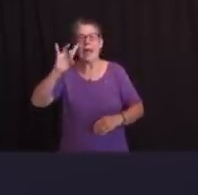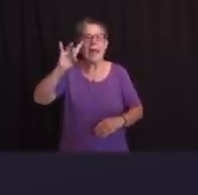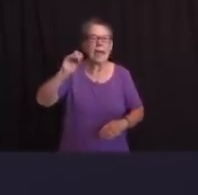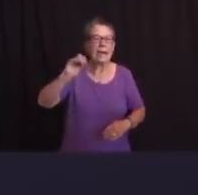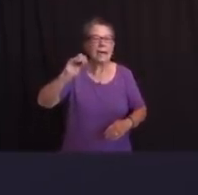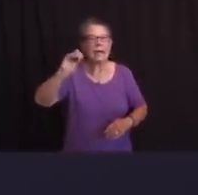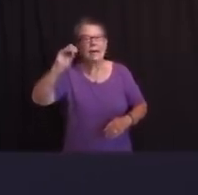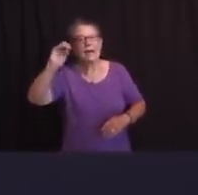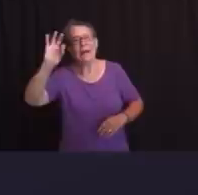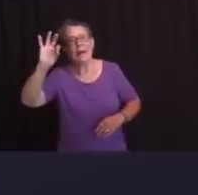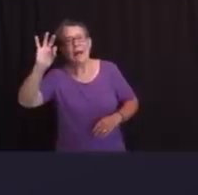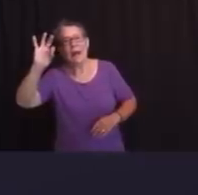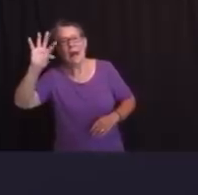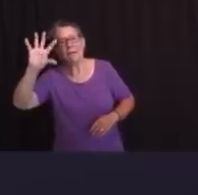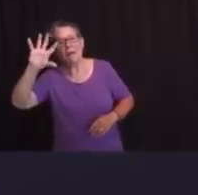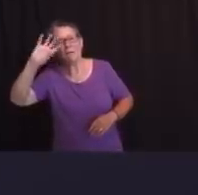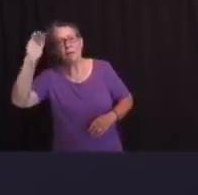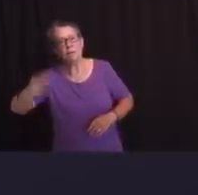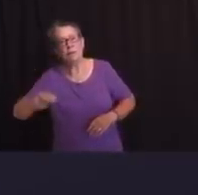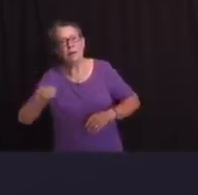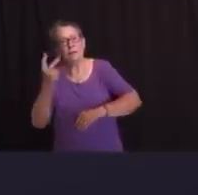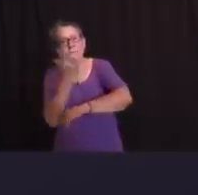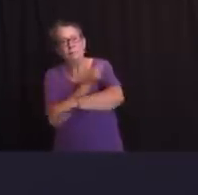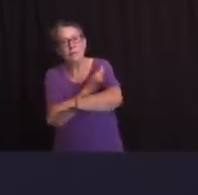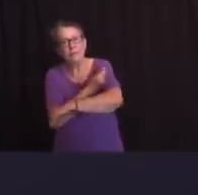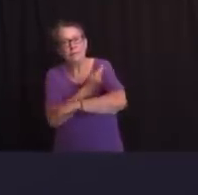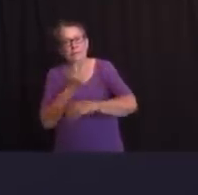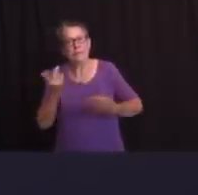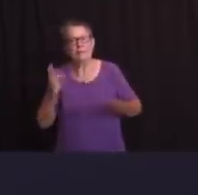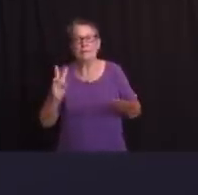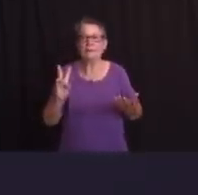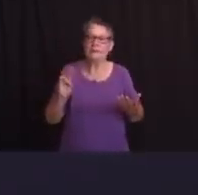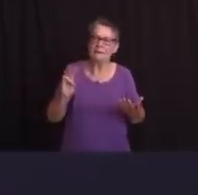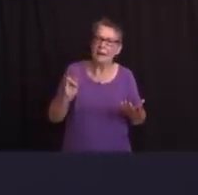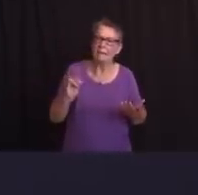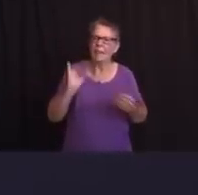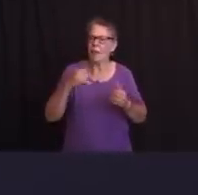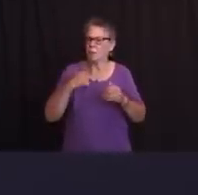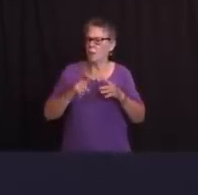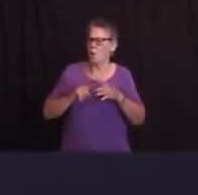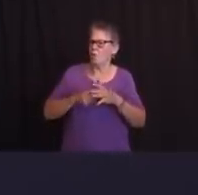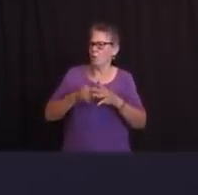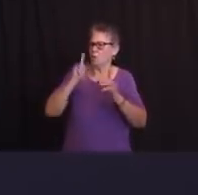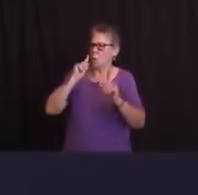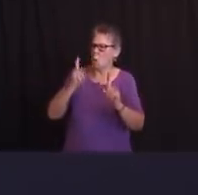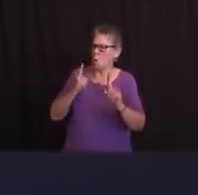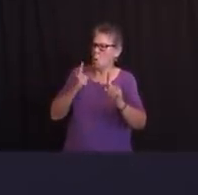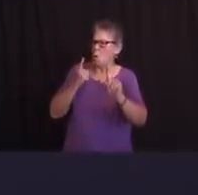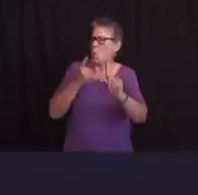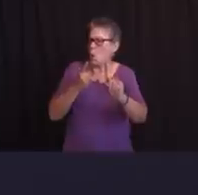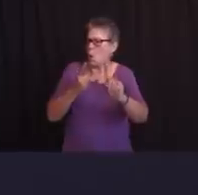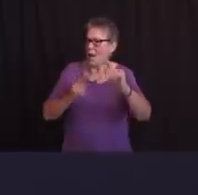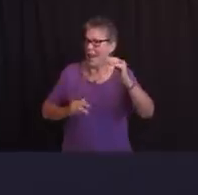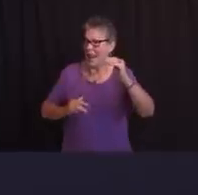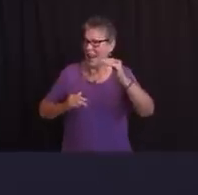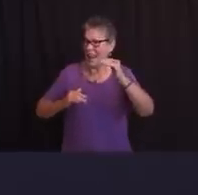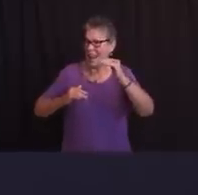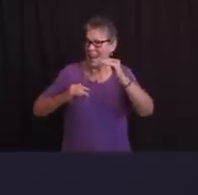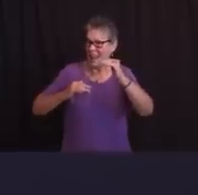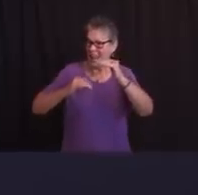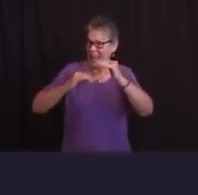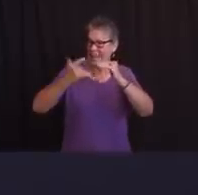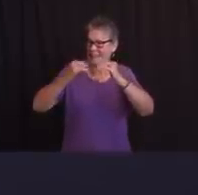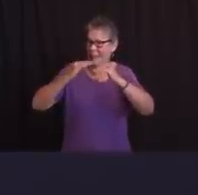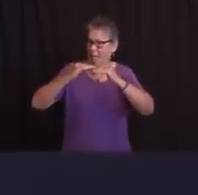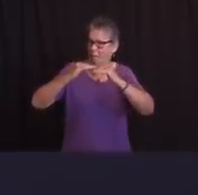is where we want to end up. 70% was to get us over the goal line. I mean, Ed, if I make sure you get your money's worth